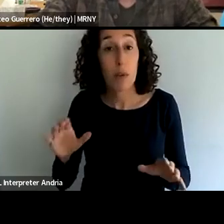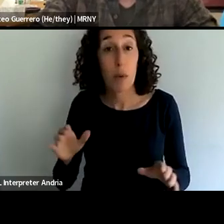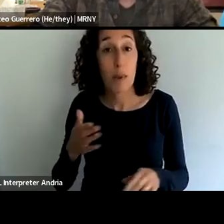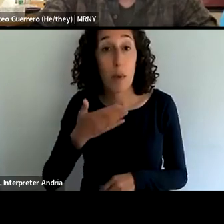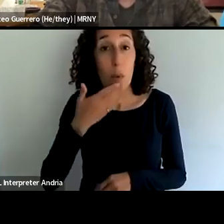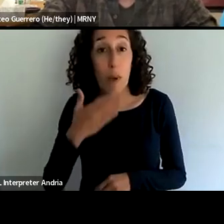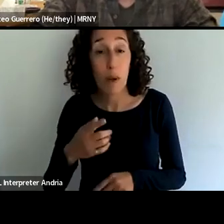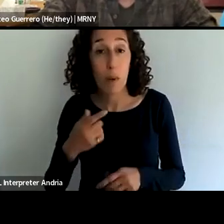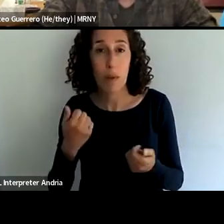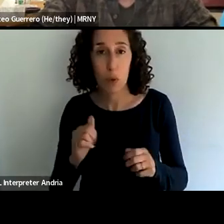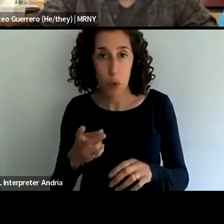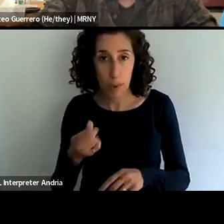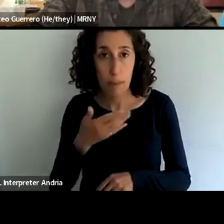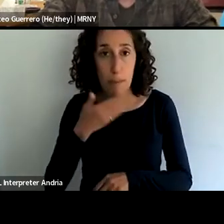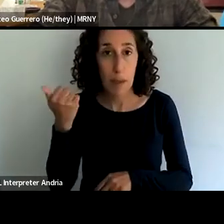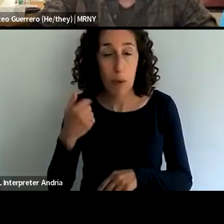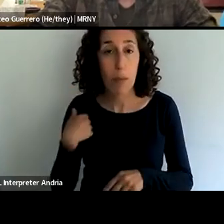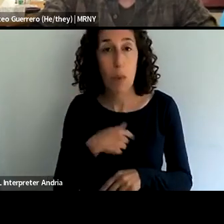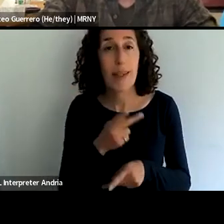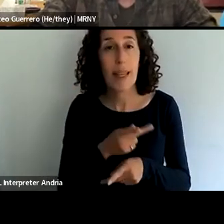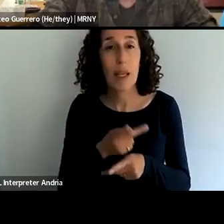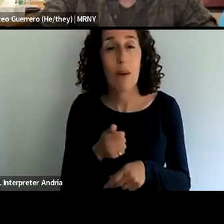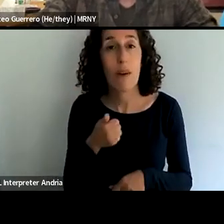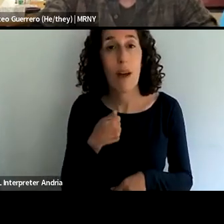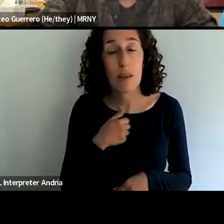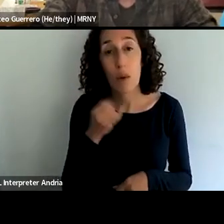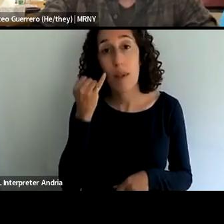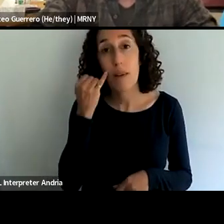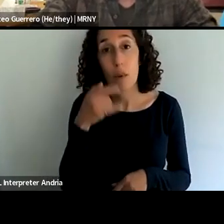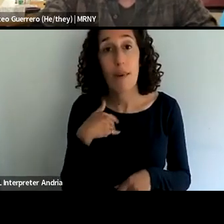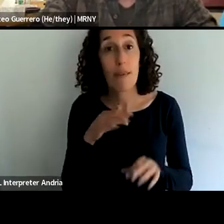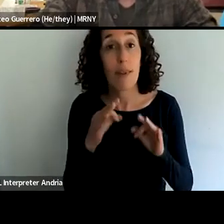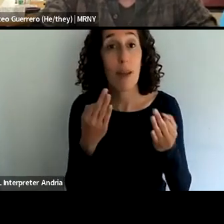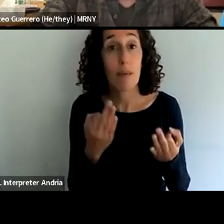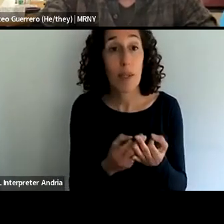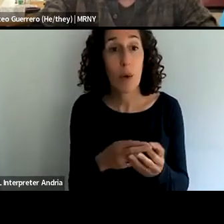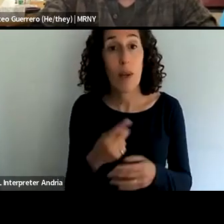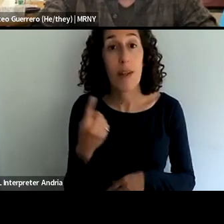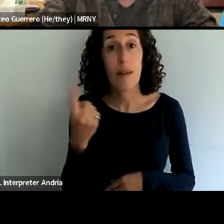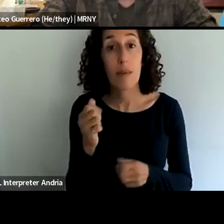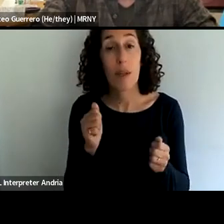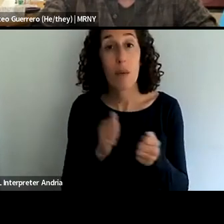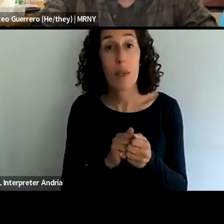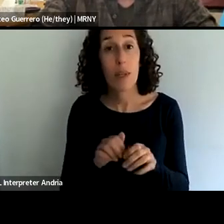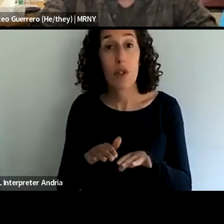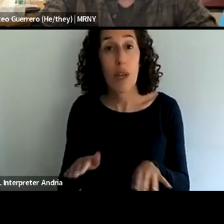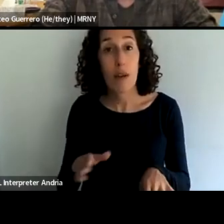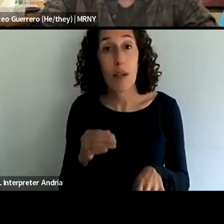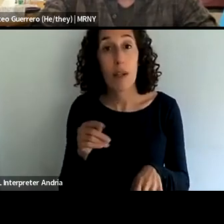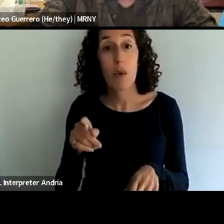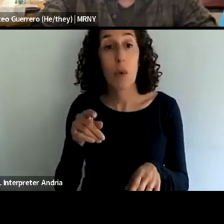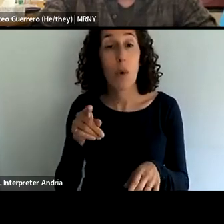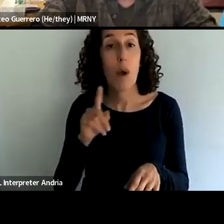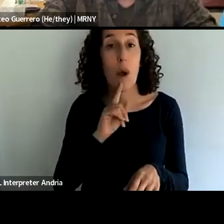but we take care of us. So if there's a family or something with a child and you're in the remote